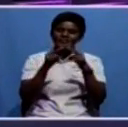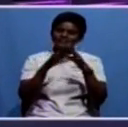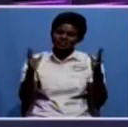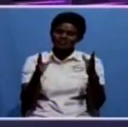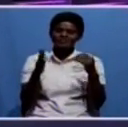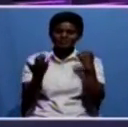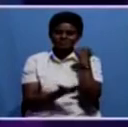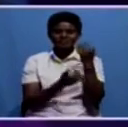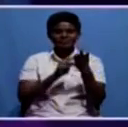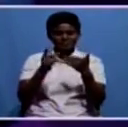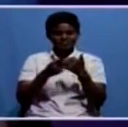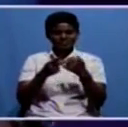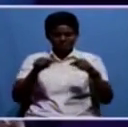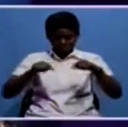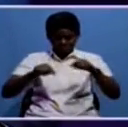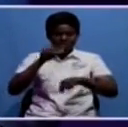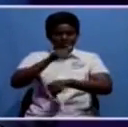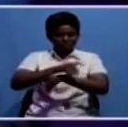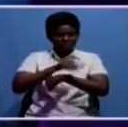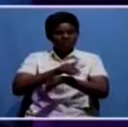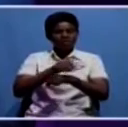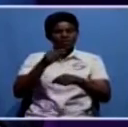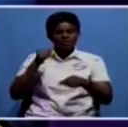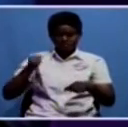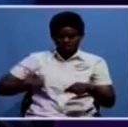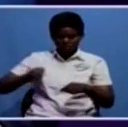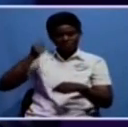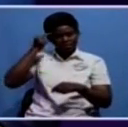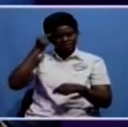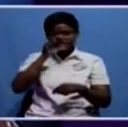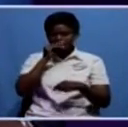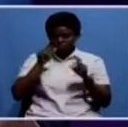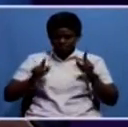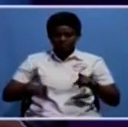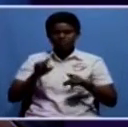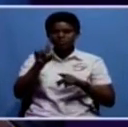program. That's all we have for you this evening. And our guest was the Chief Government Spokesperson, Dora